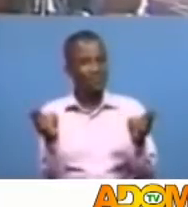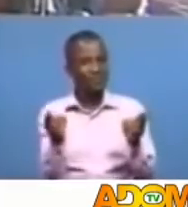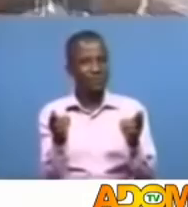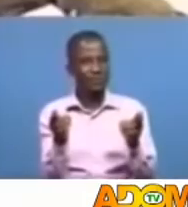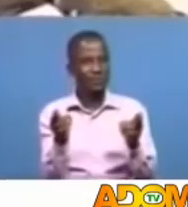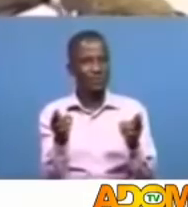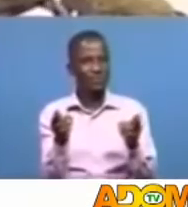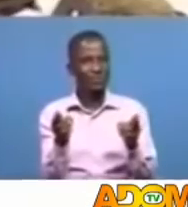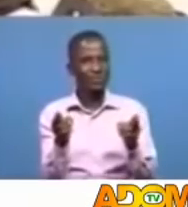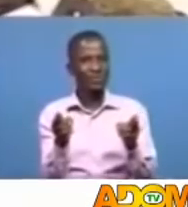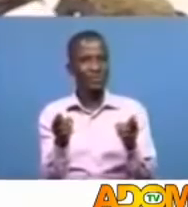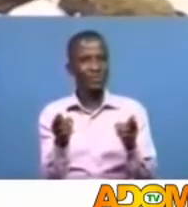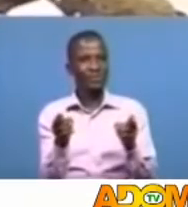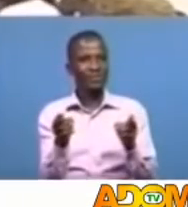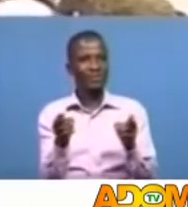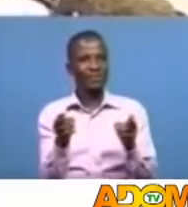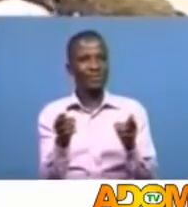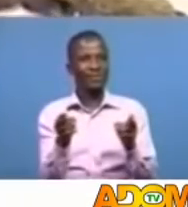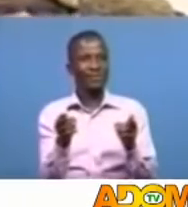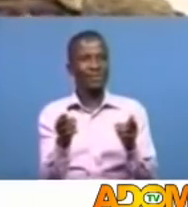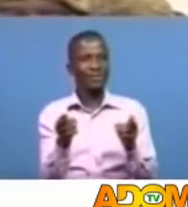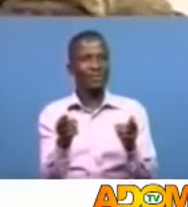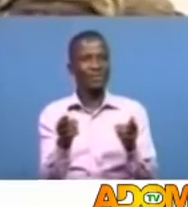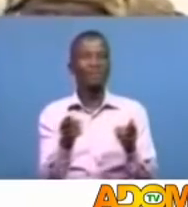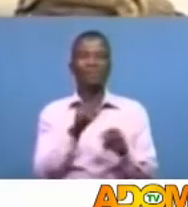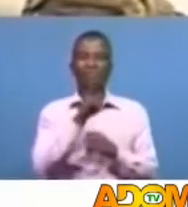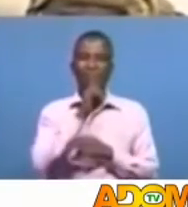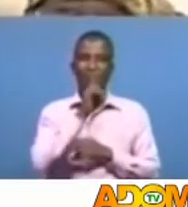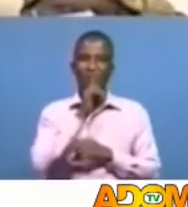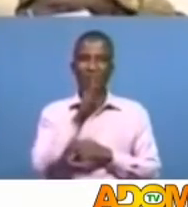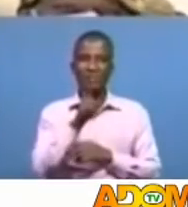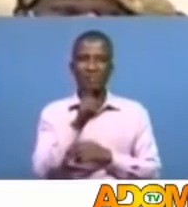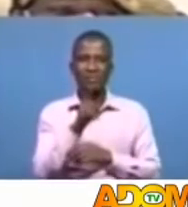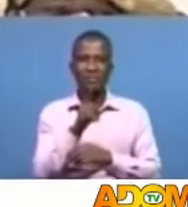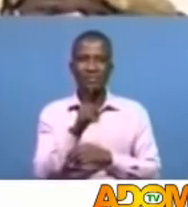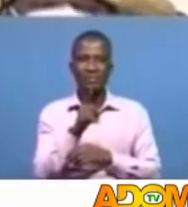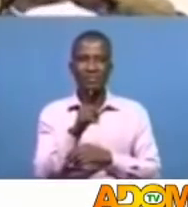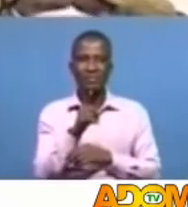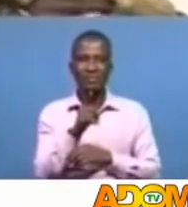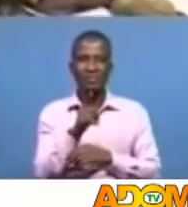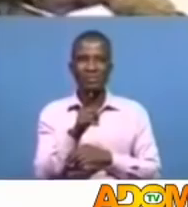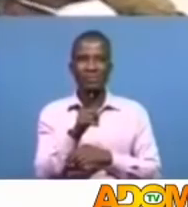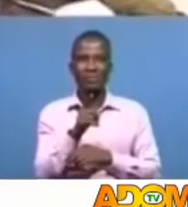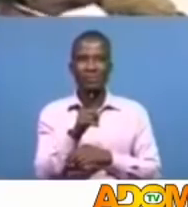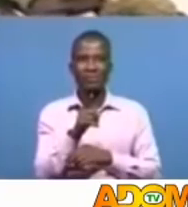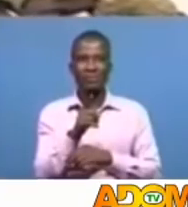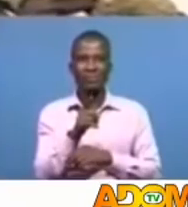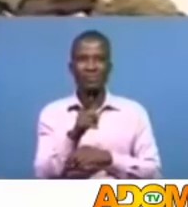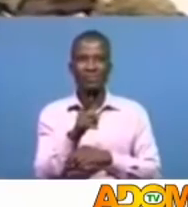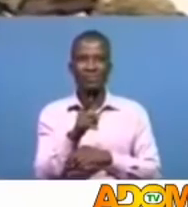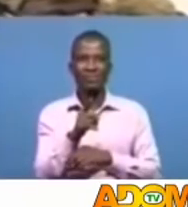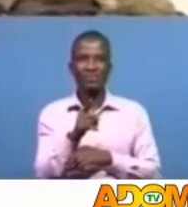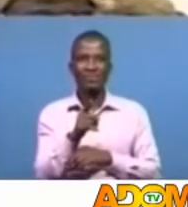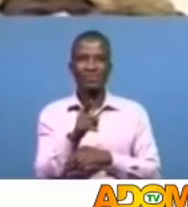The review panel forms that view of you, my lord, and indeed of your client, my lord.